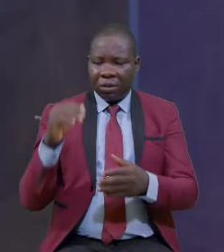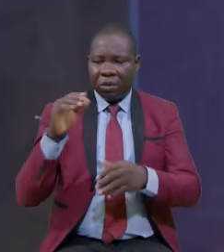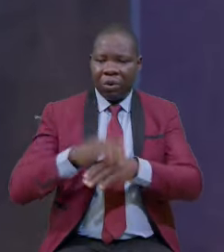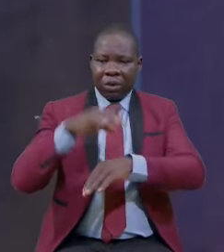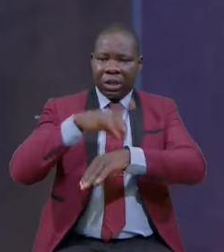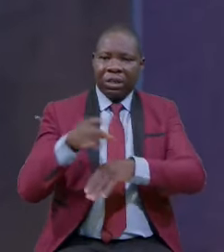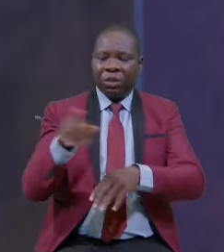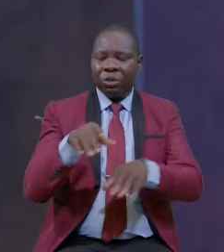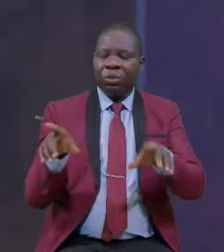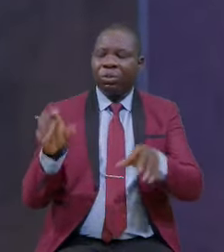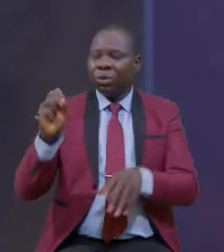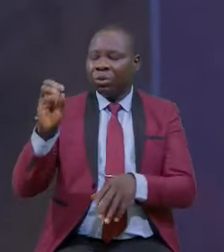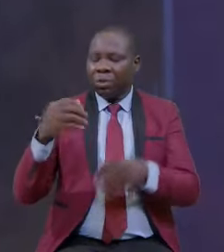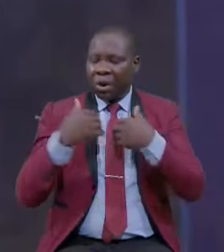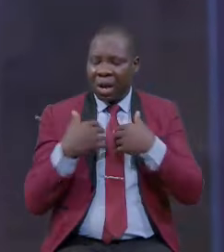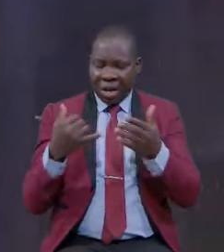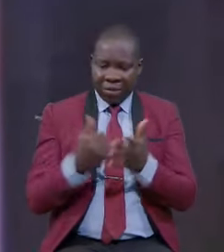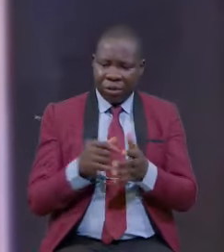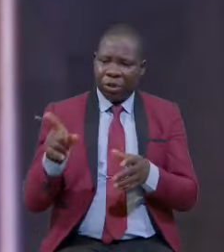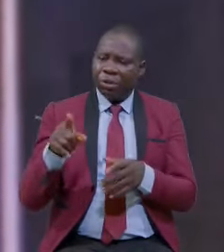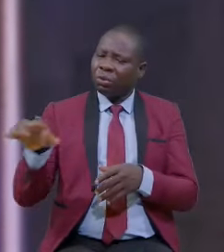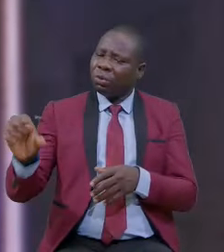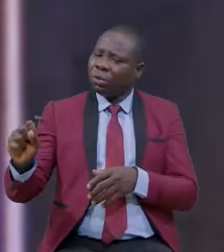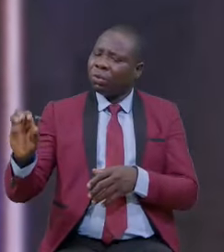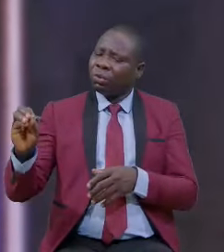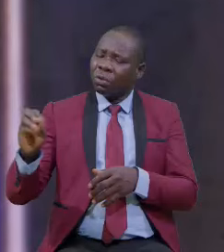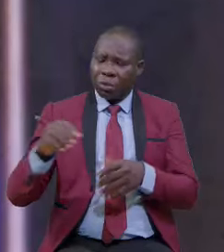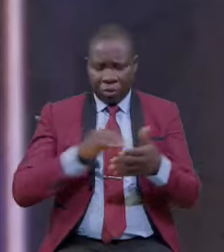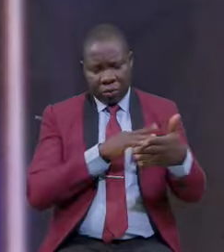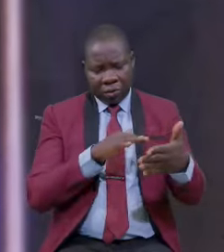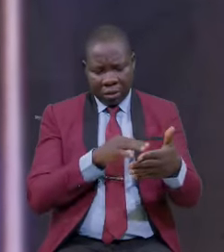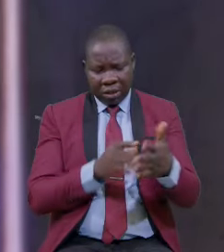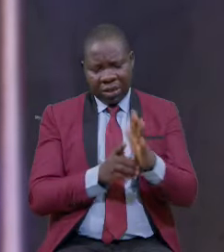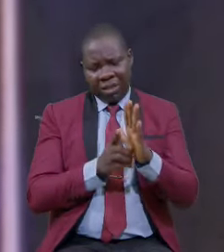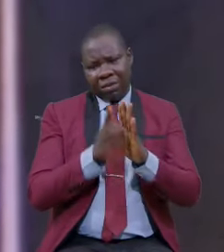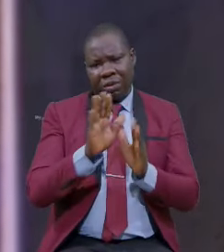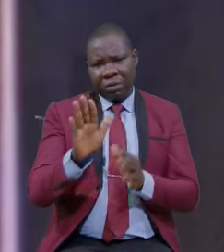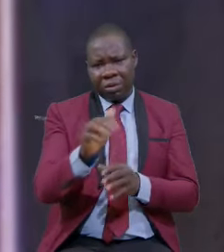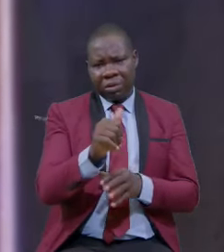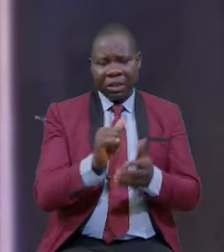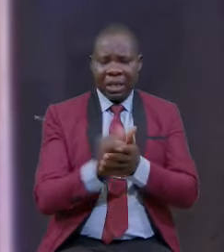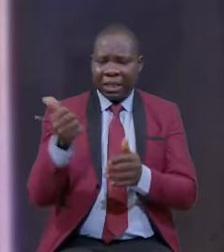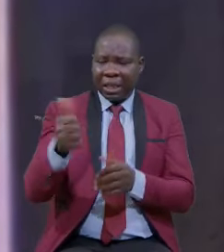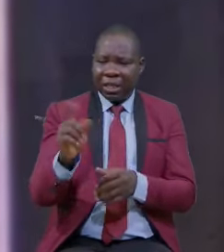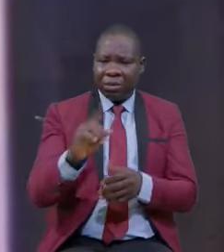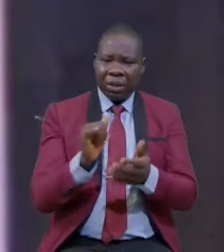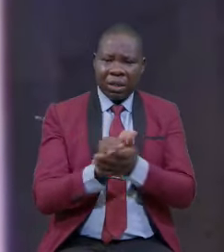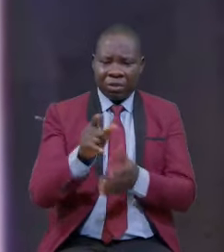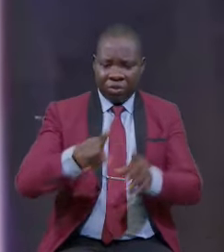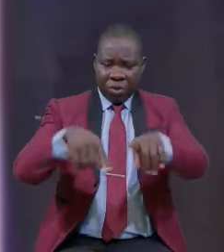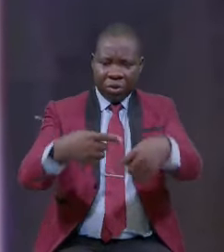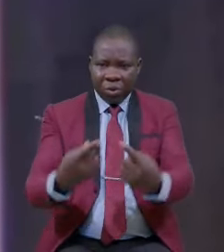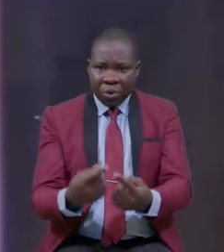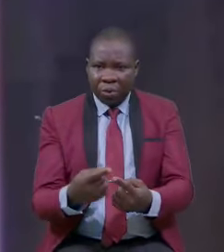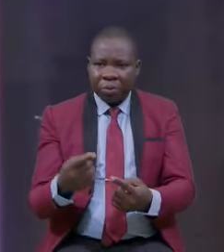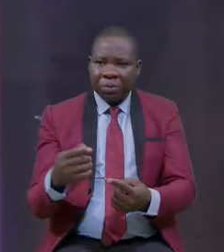develop yourself that anywhere you went, people say, that man is a man who has developed